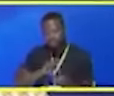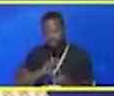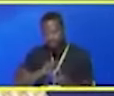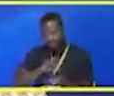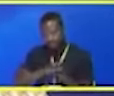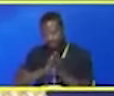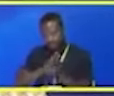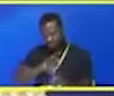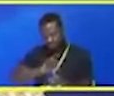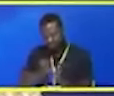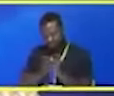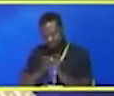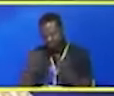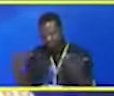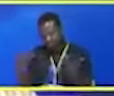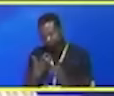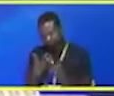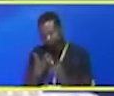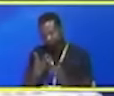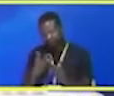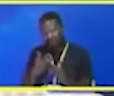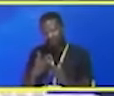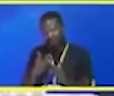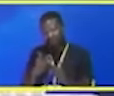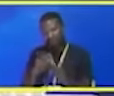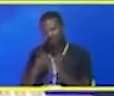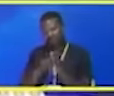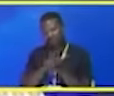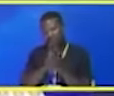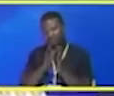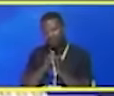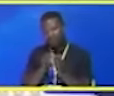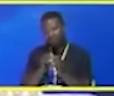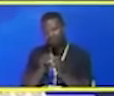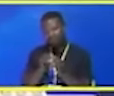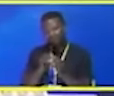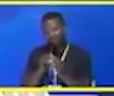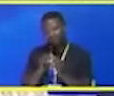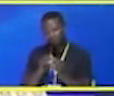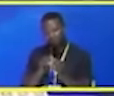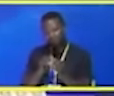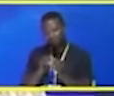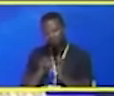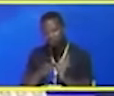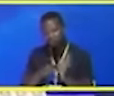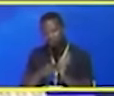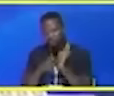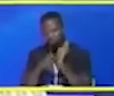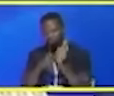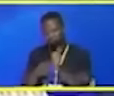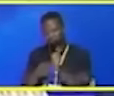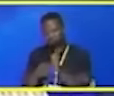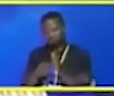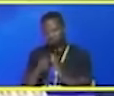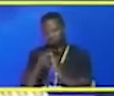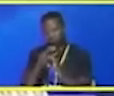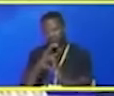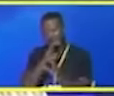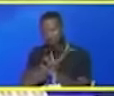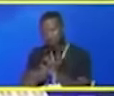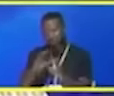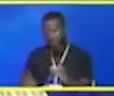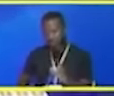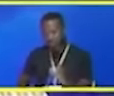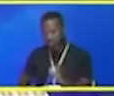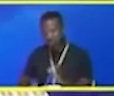measure, to become the most visible portrait of the Christ that can be captured in a man. This is my